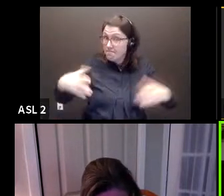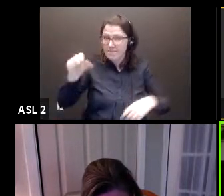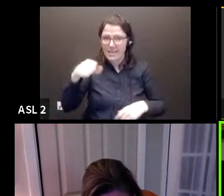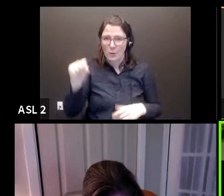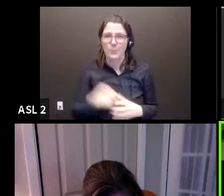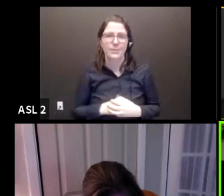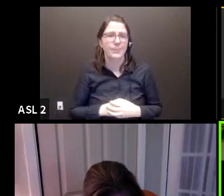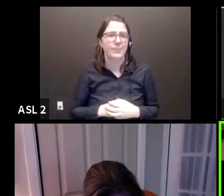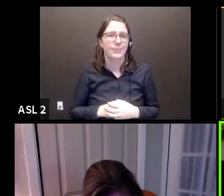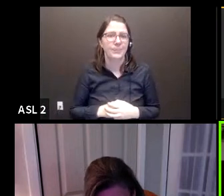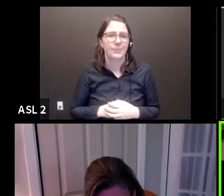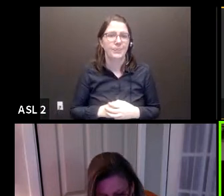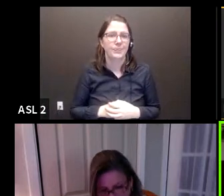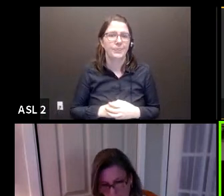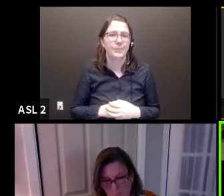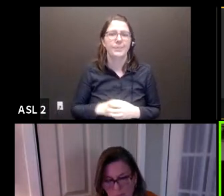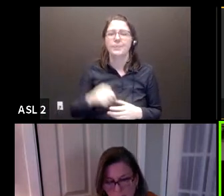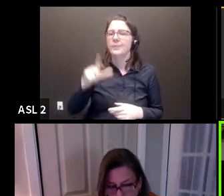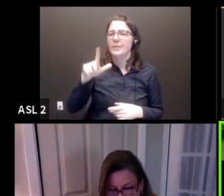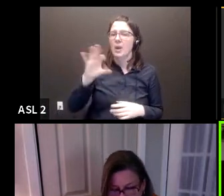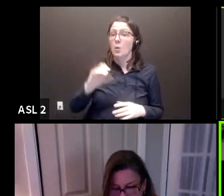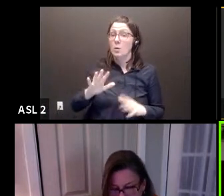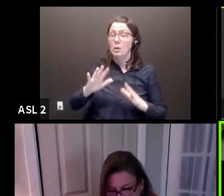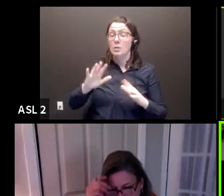jerry uh chiefs foley